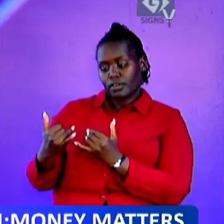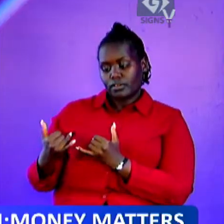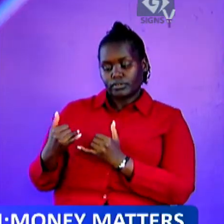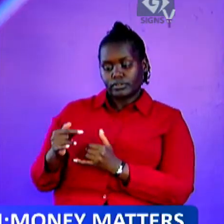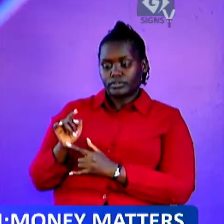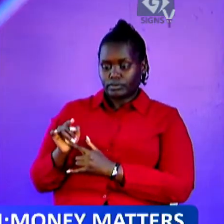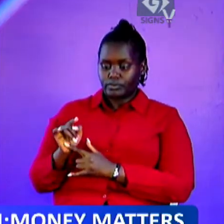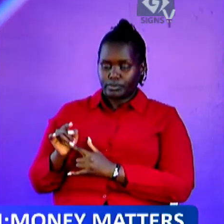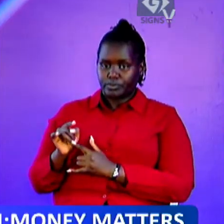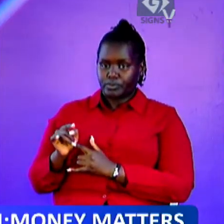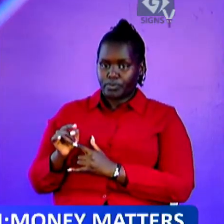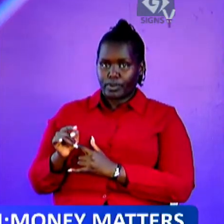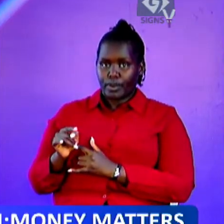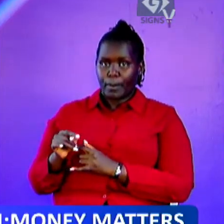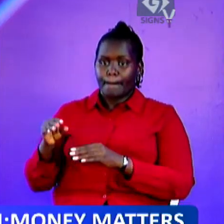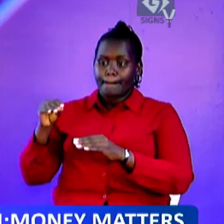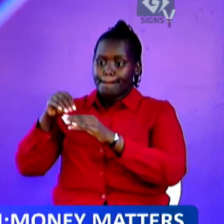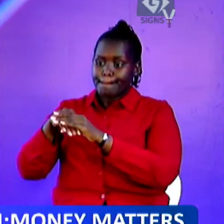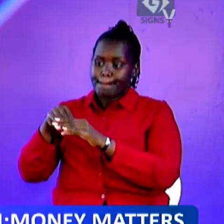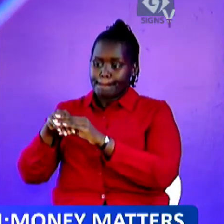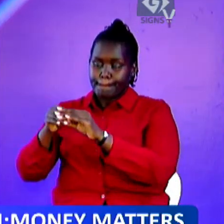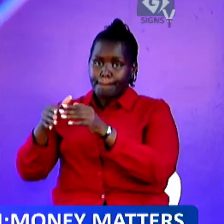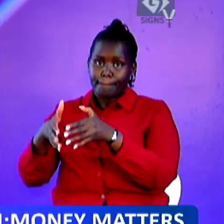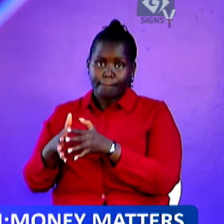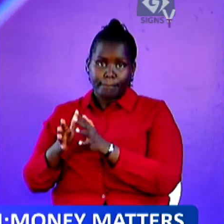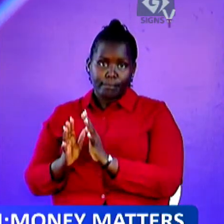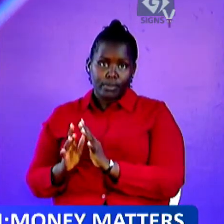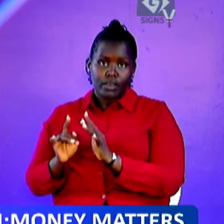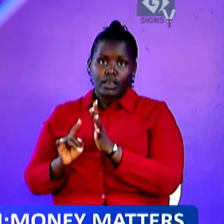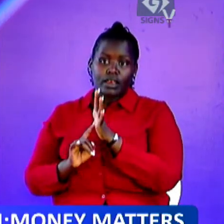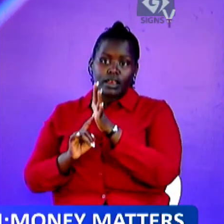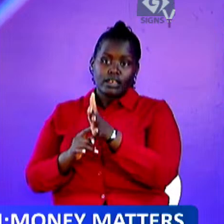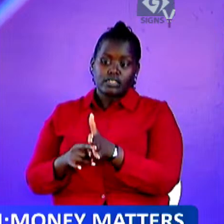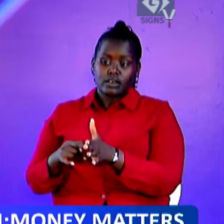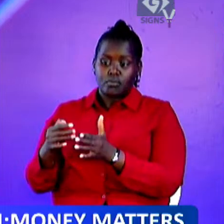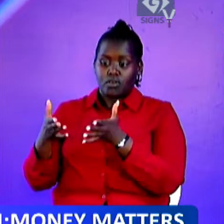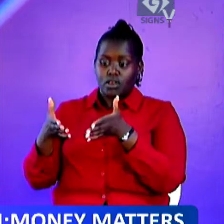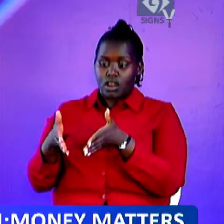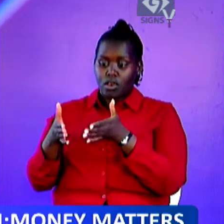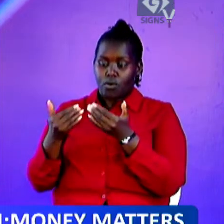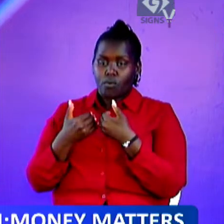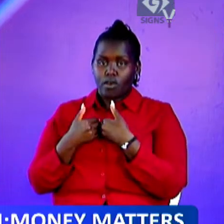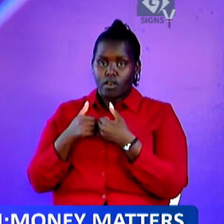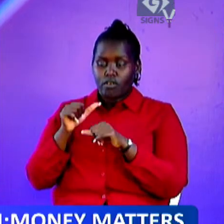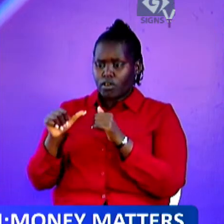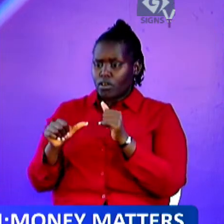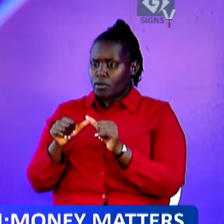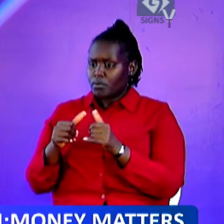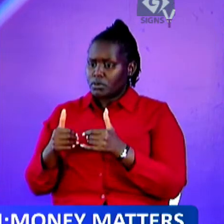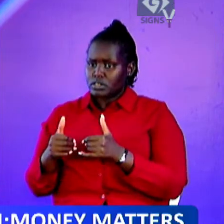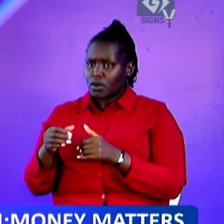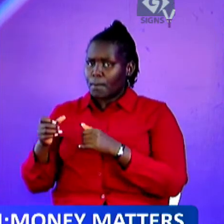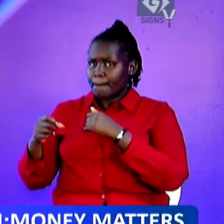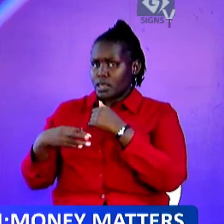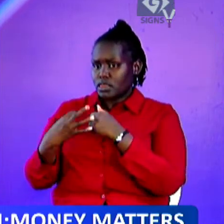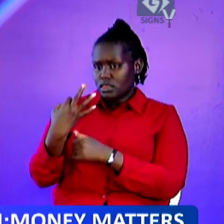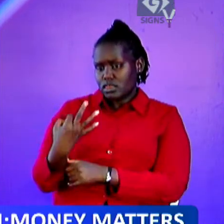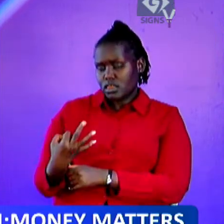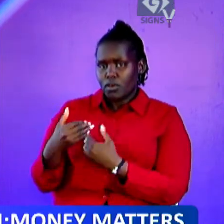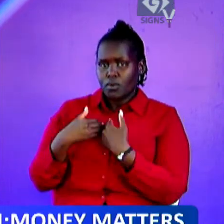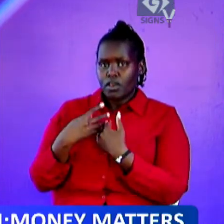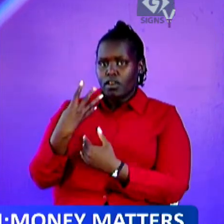these collective investment schemes, like currently we have about, like as at March, we had